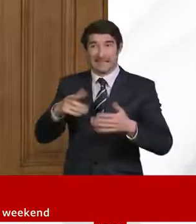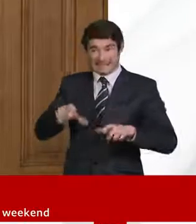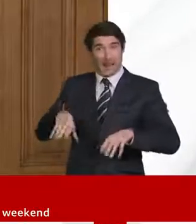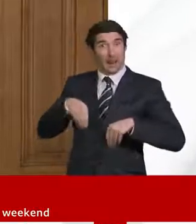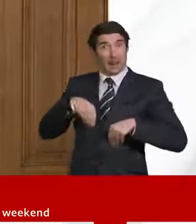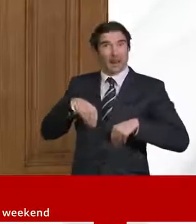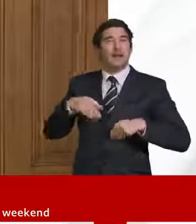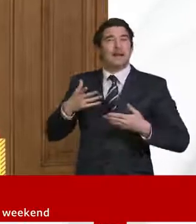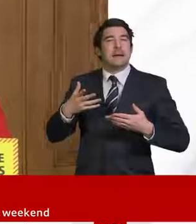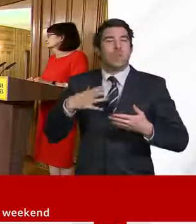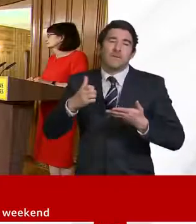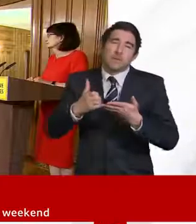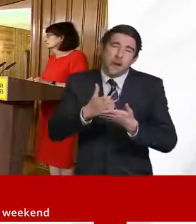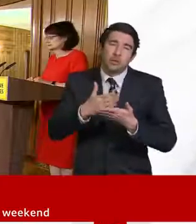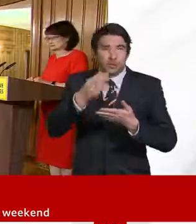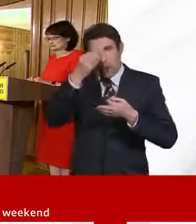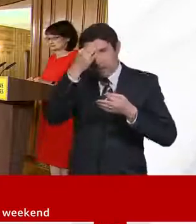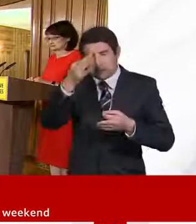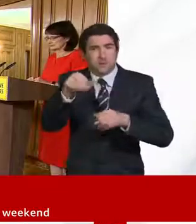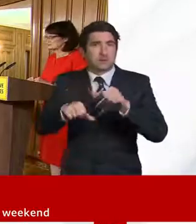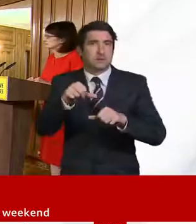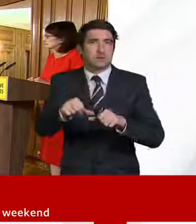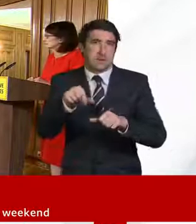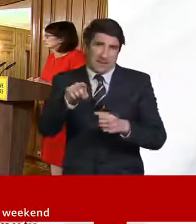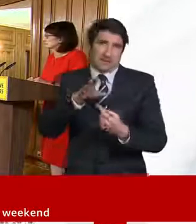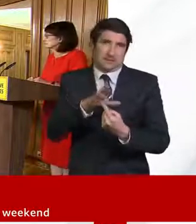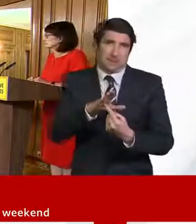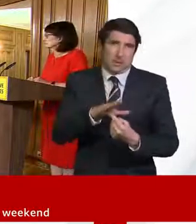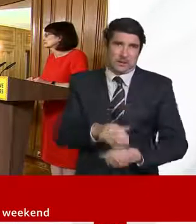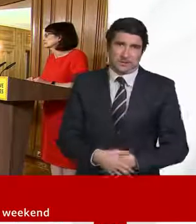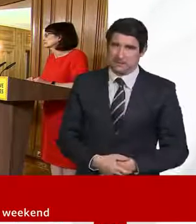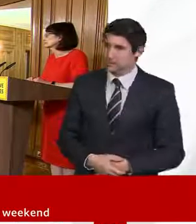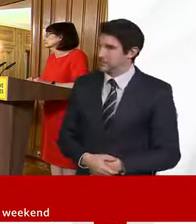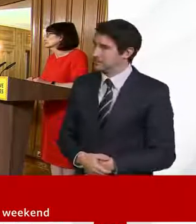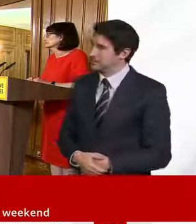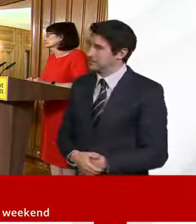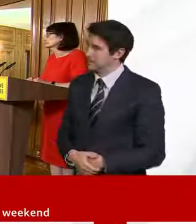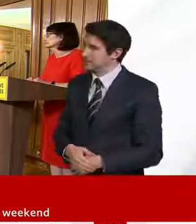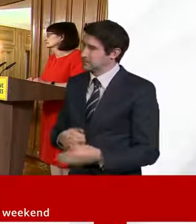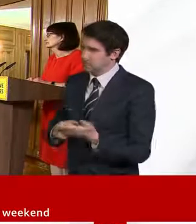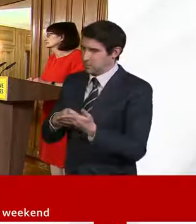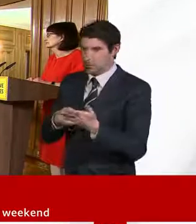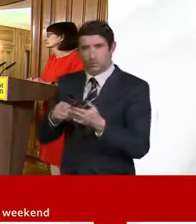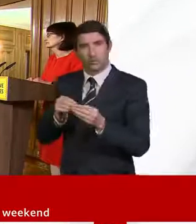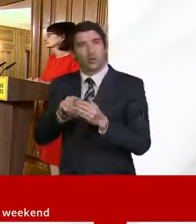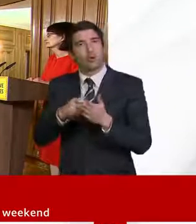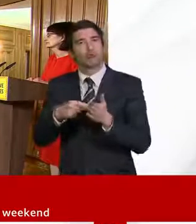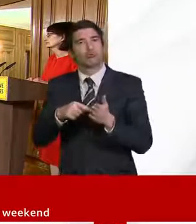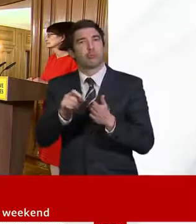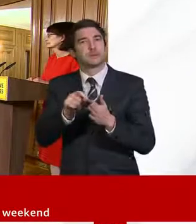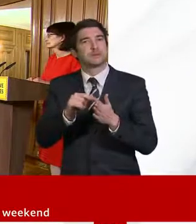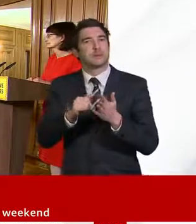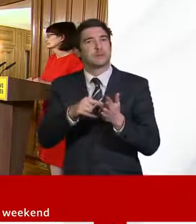use. Thank you very much, Jenny. I'll turn now to Robert Peston from ITV. Robert. Good afternoon. Good